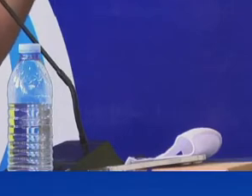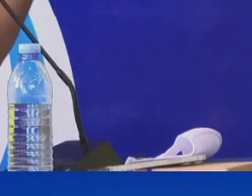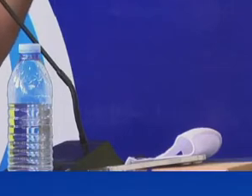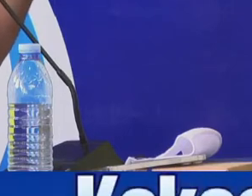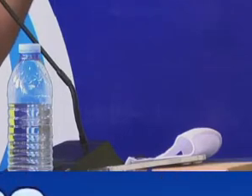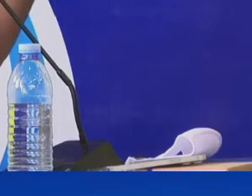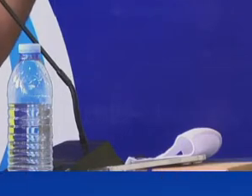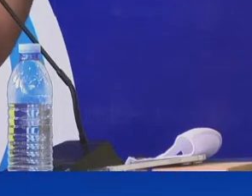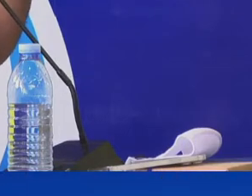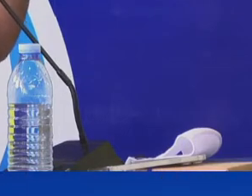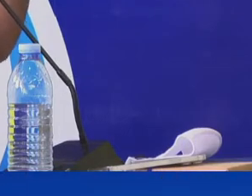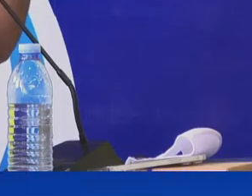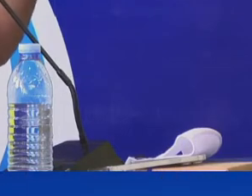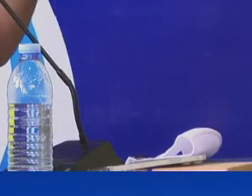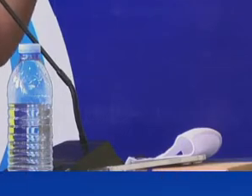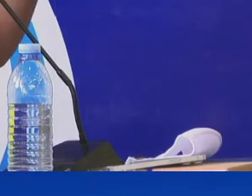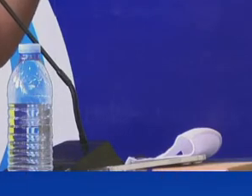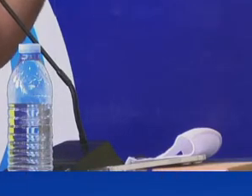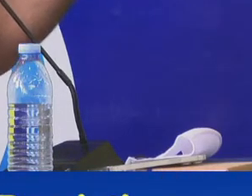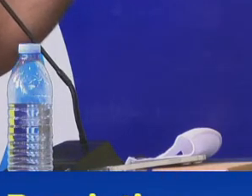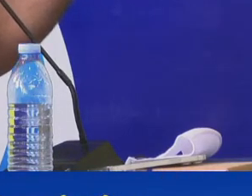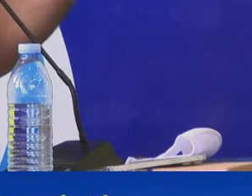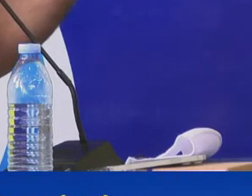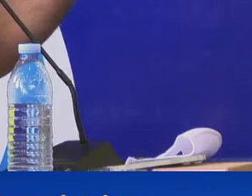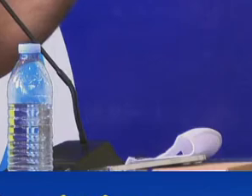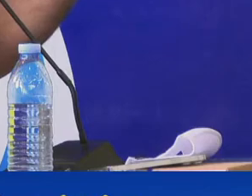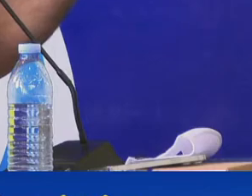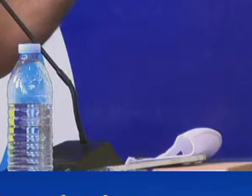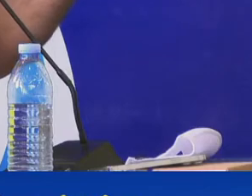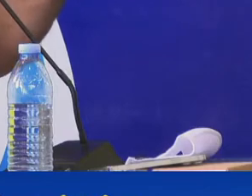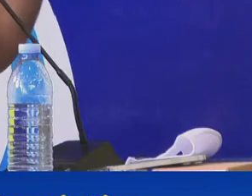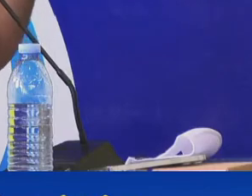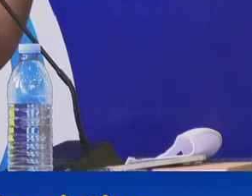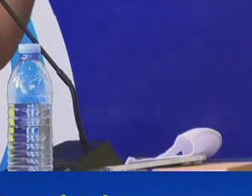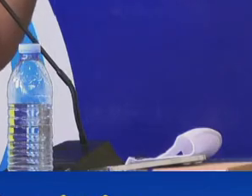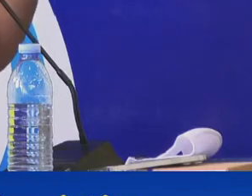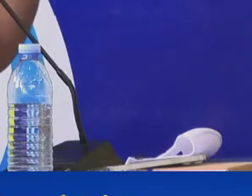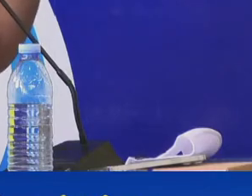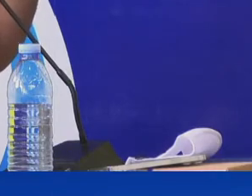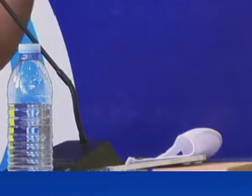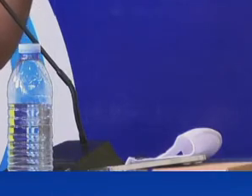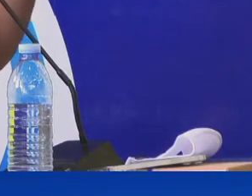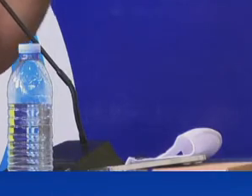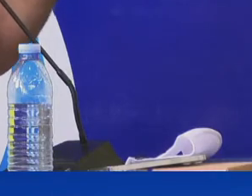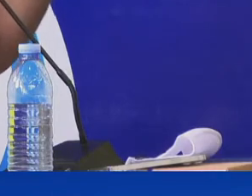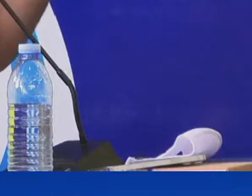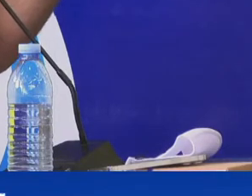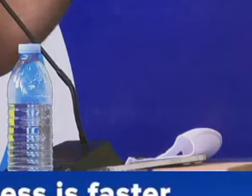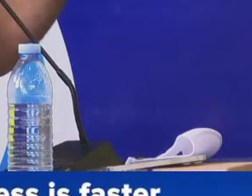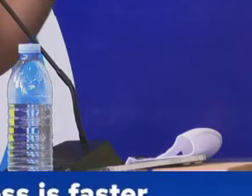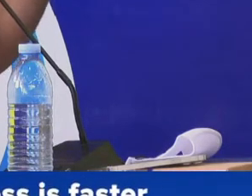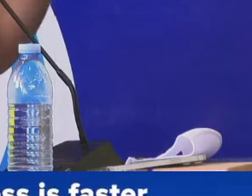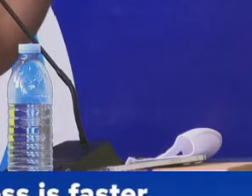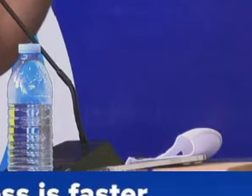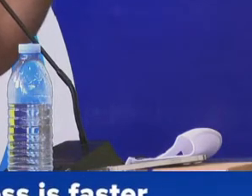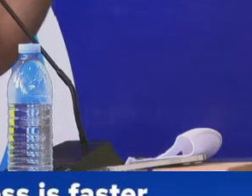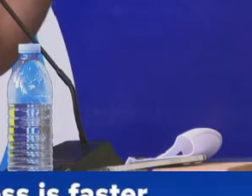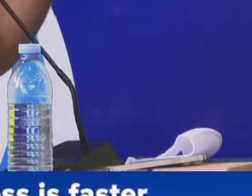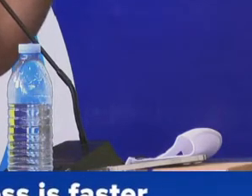didn't benefit, but we didn't want to lose also. So it's to find a win-win situation with your